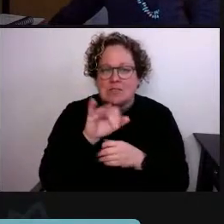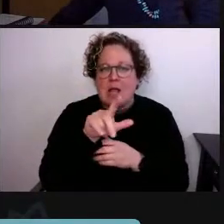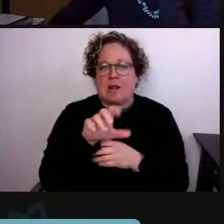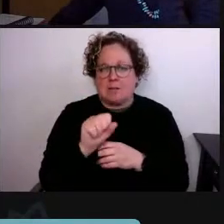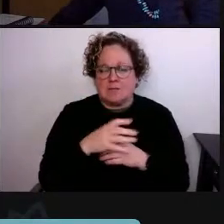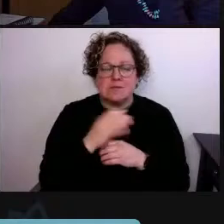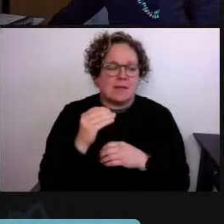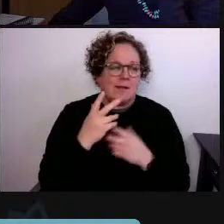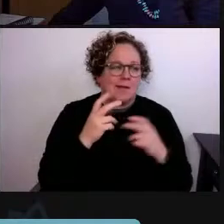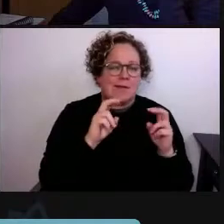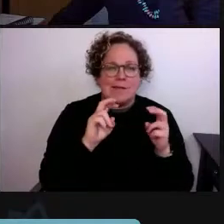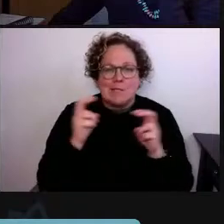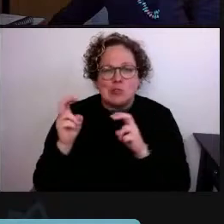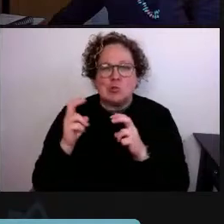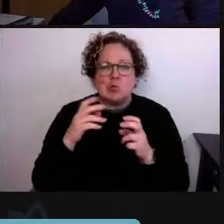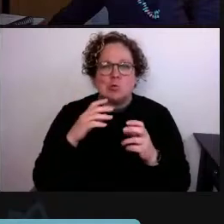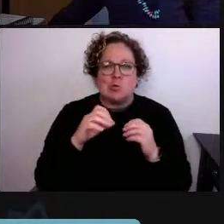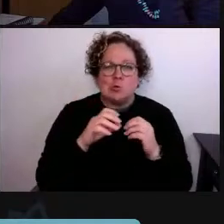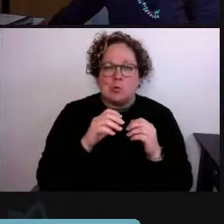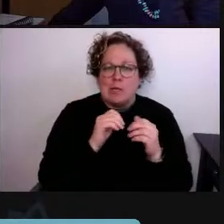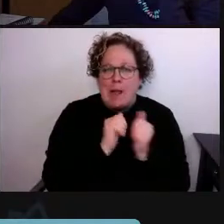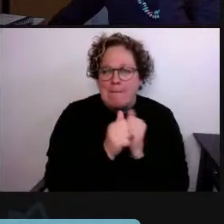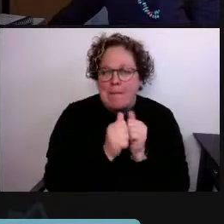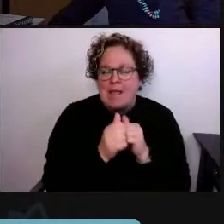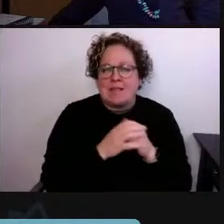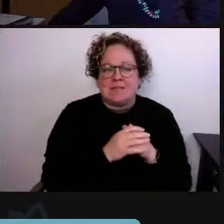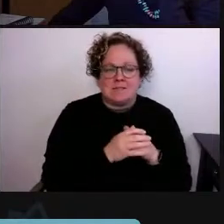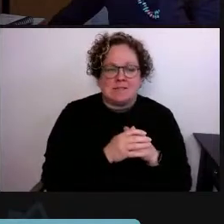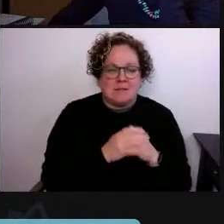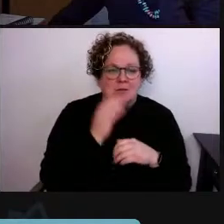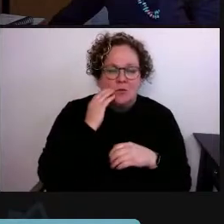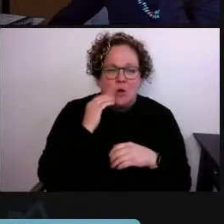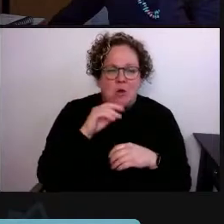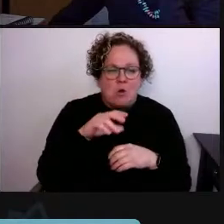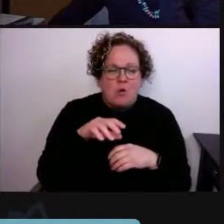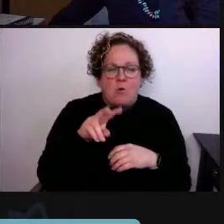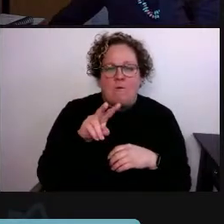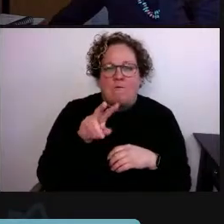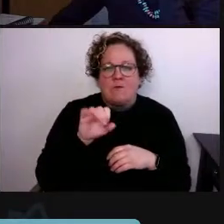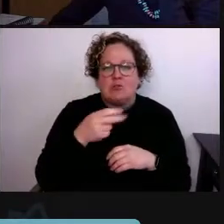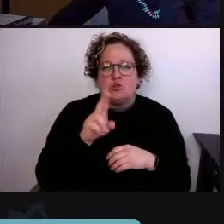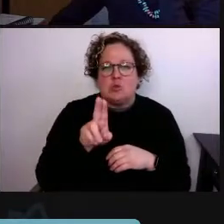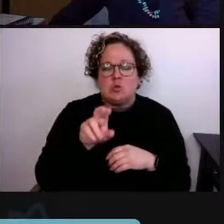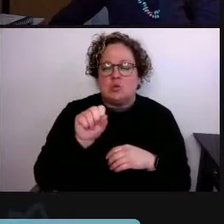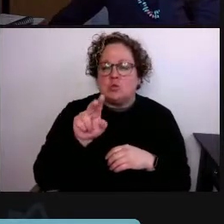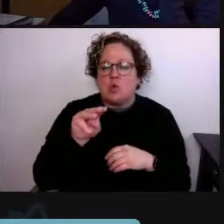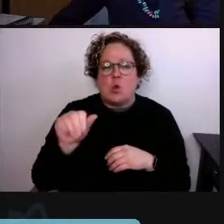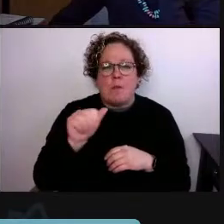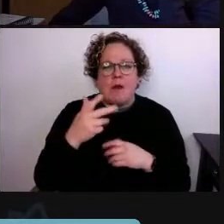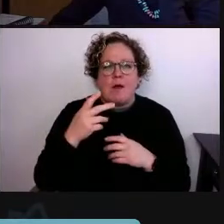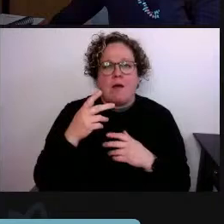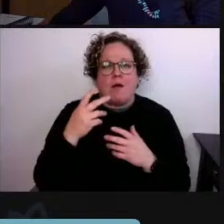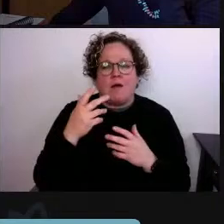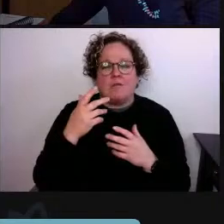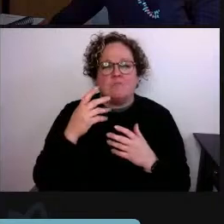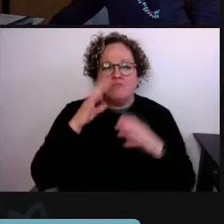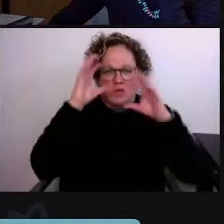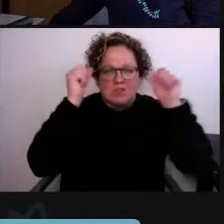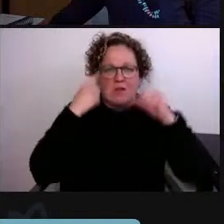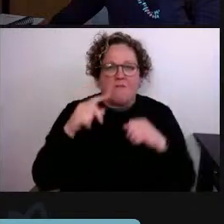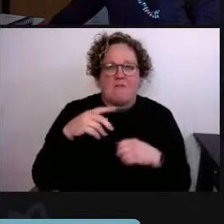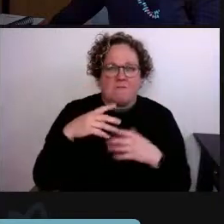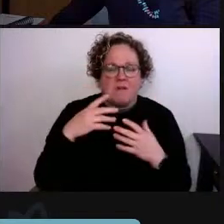issue campaigns. This is Suma, who is the president of People's Action, for example. She just has a